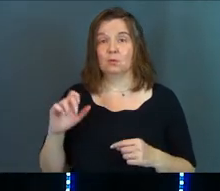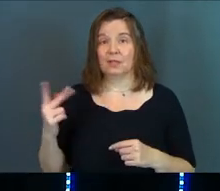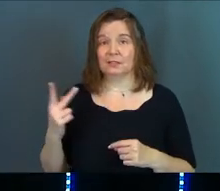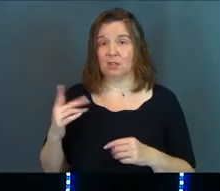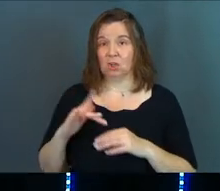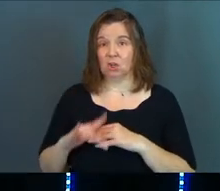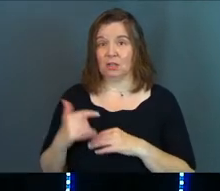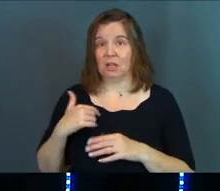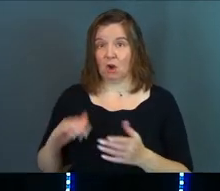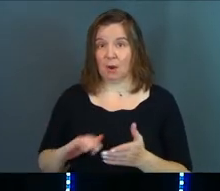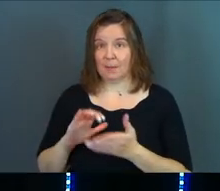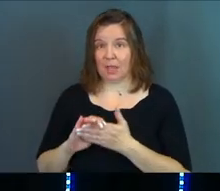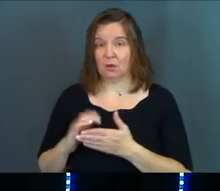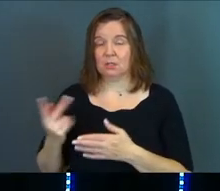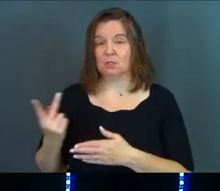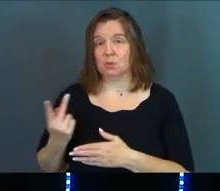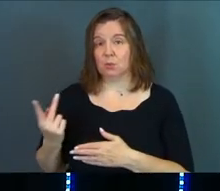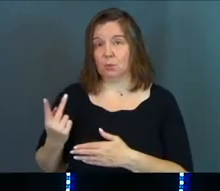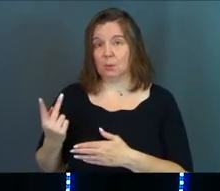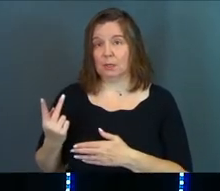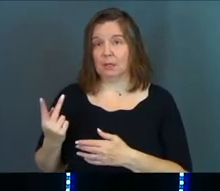and I, early on in our marriage,